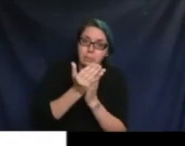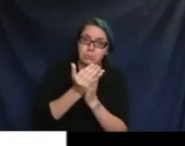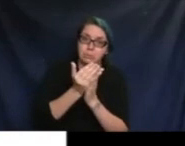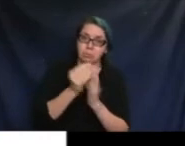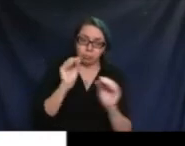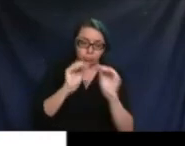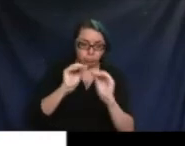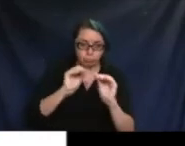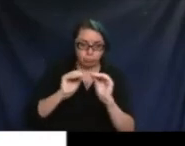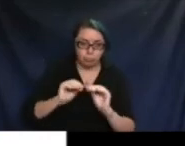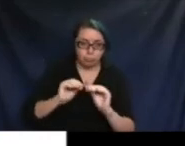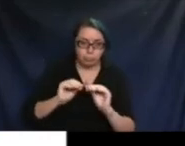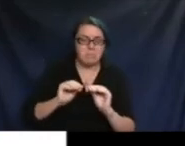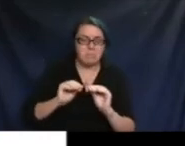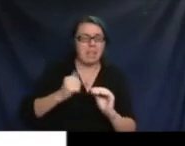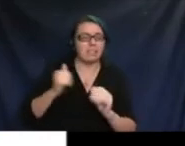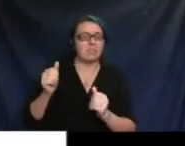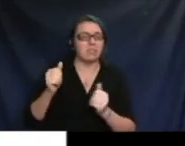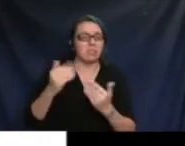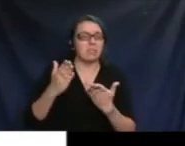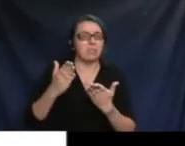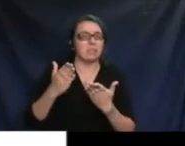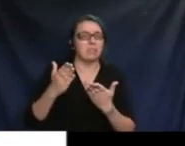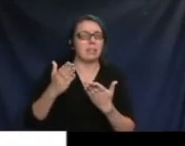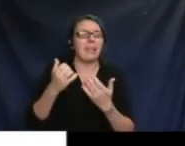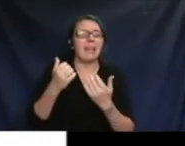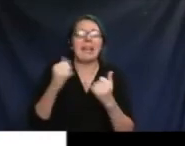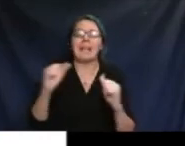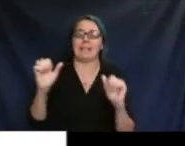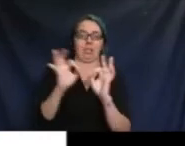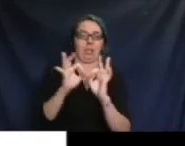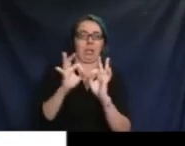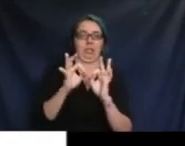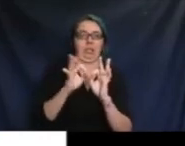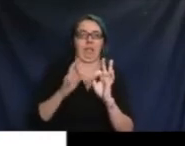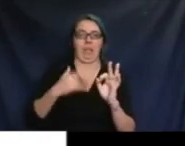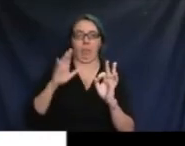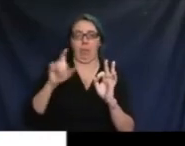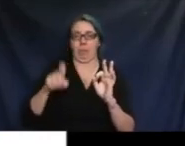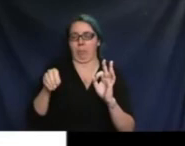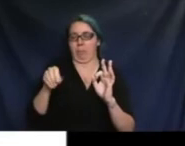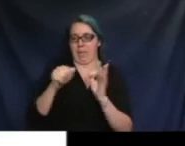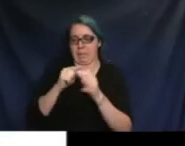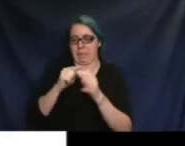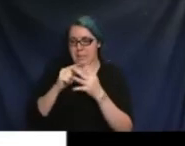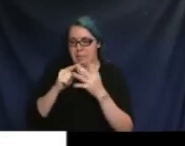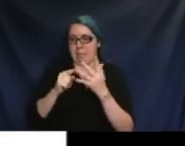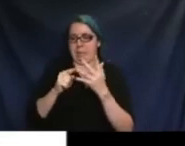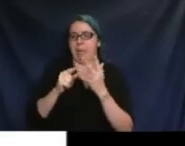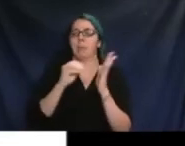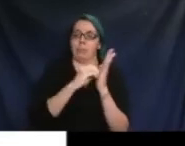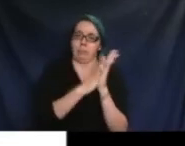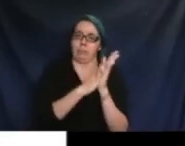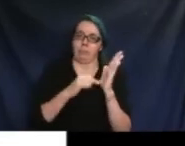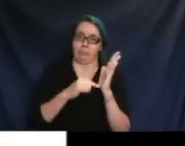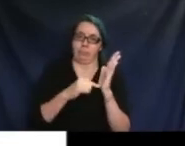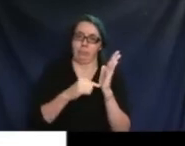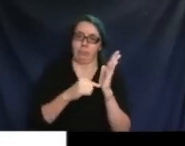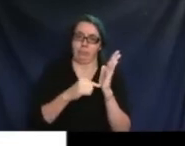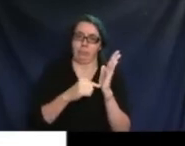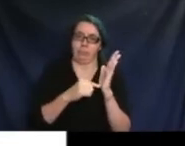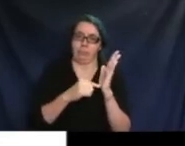safest to include all your anticipated costs. And if some of those can be covered through relationships with